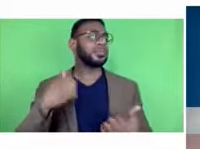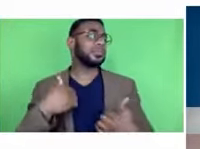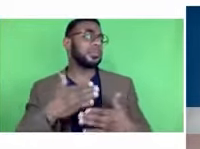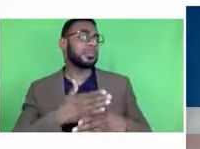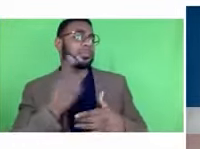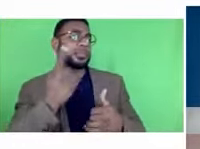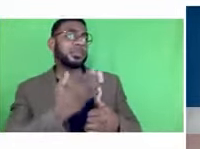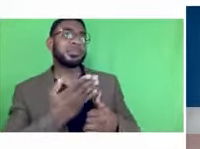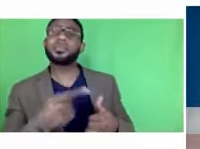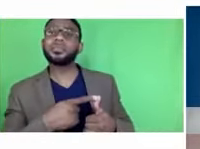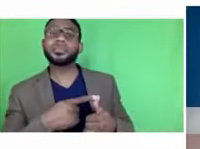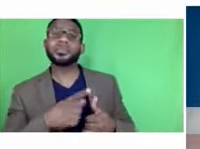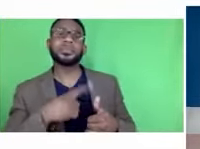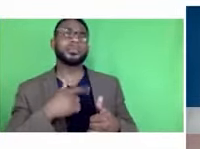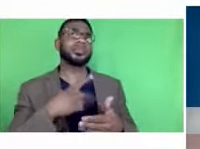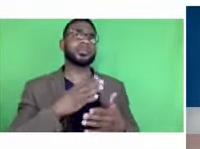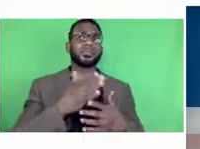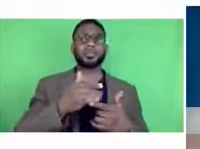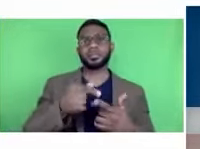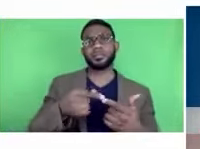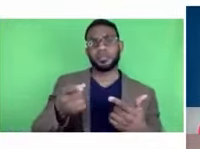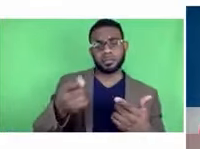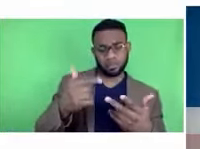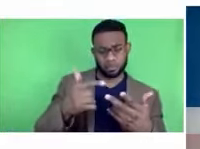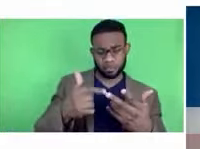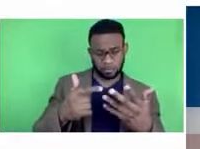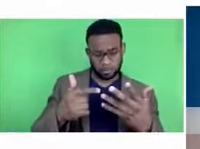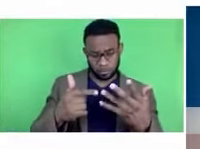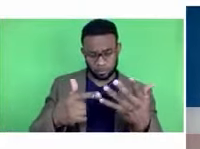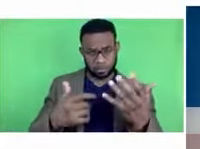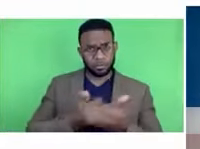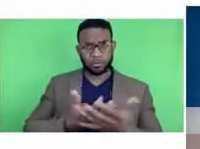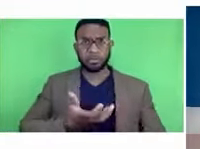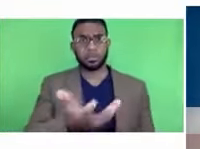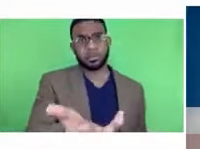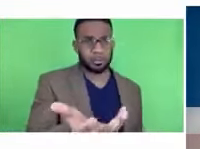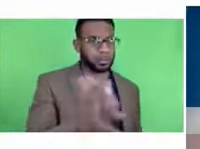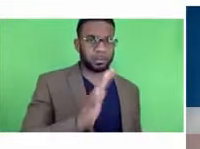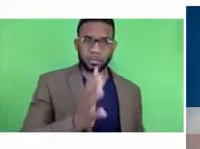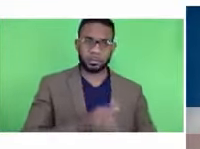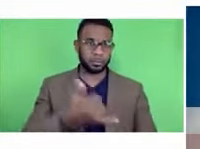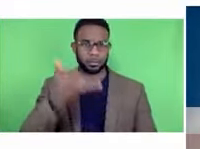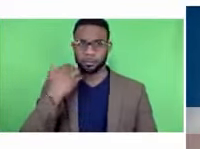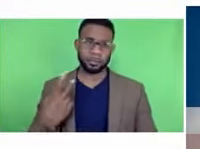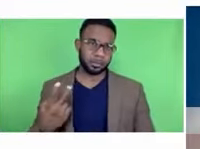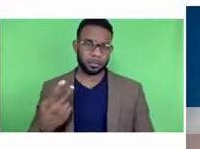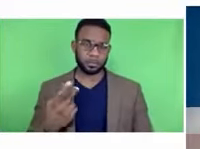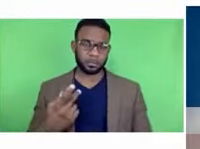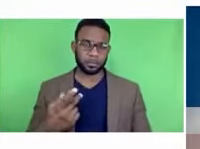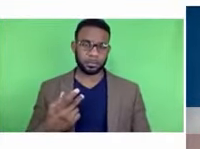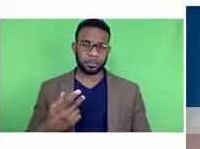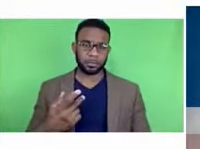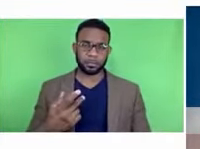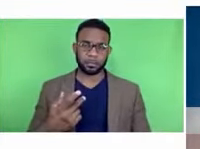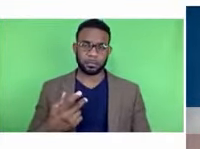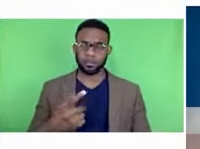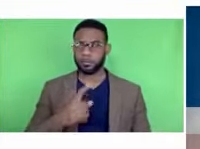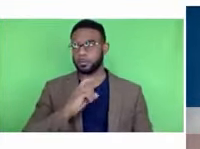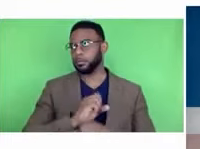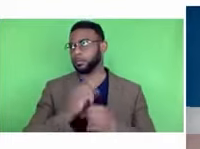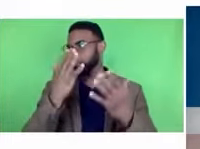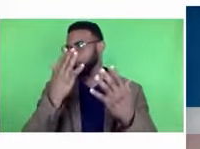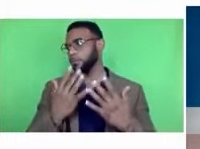thing and then I disclosed another thing and then I disclosed everything and I never got that call back, which is really, really sad.